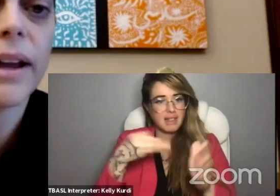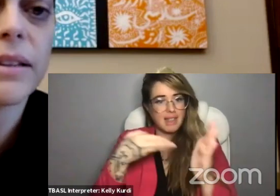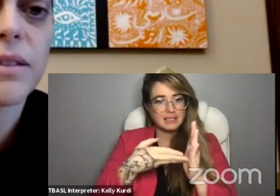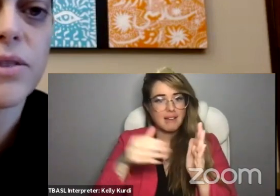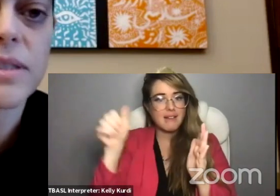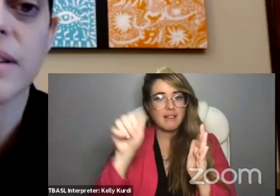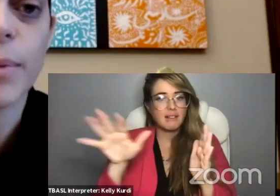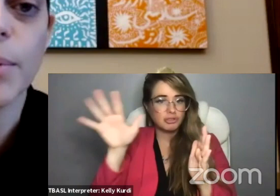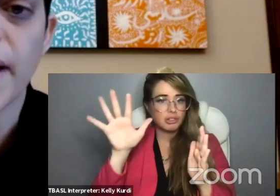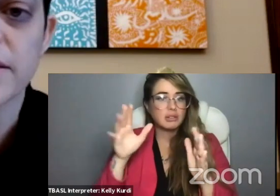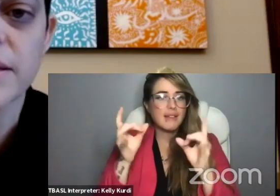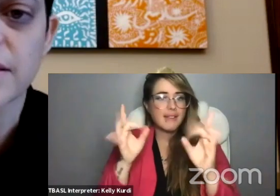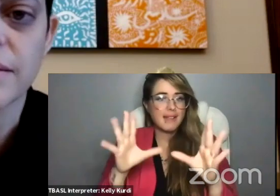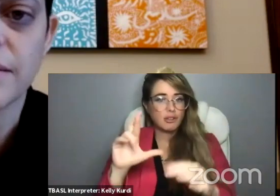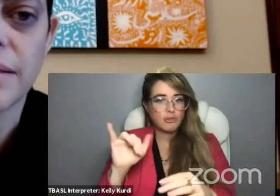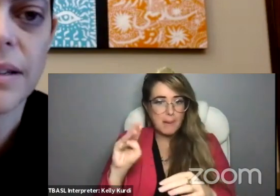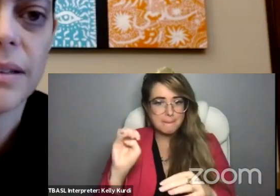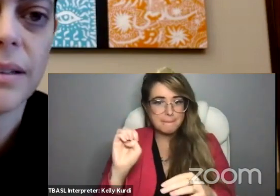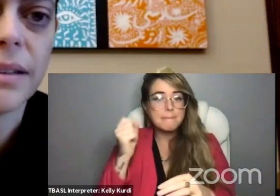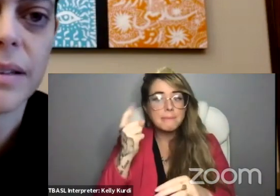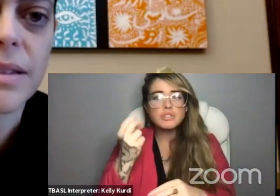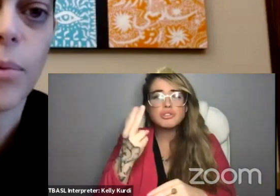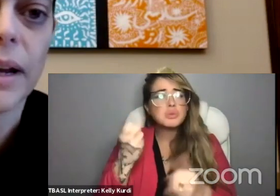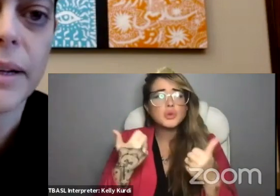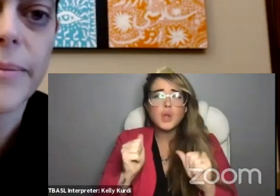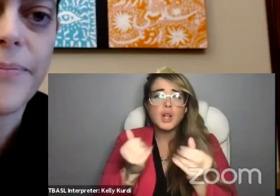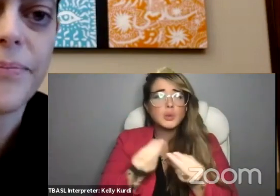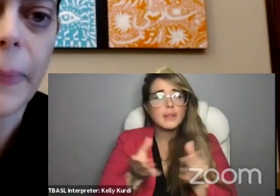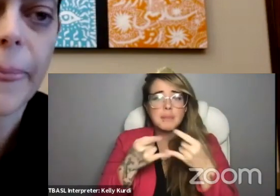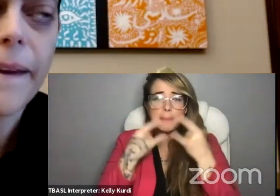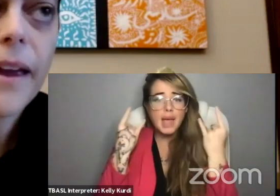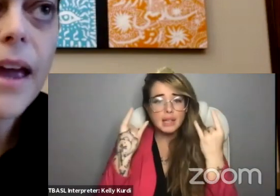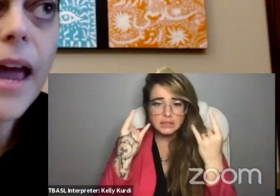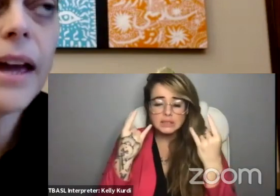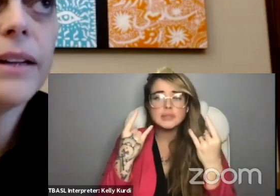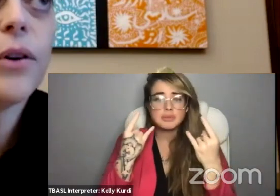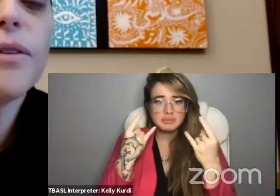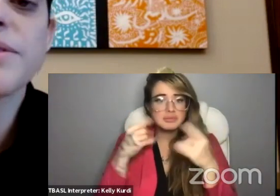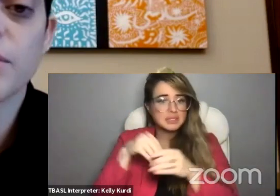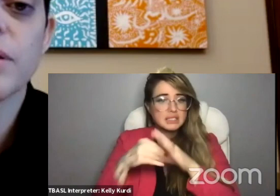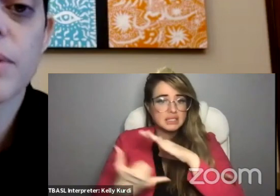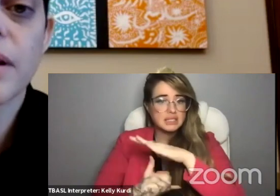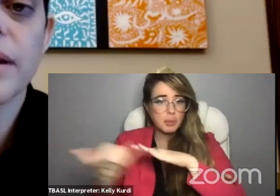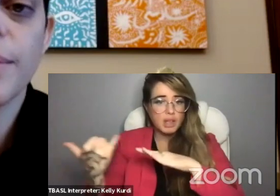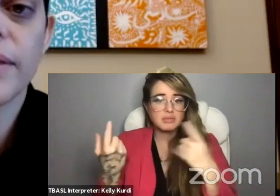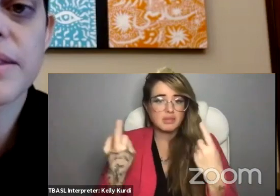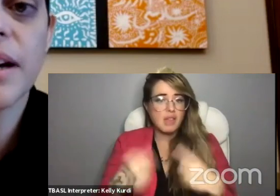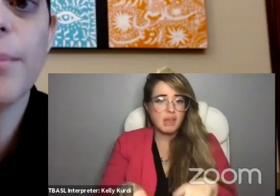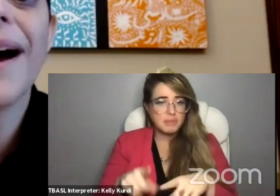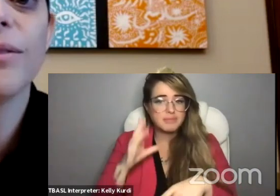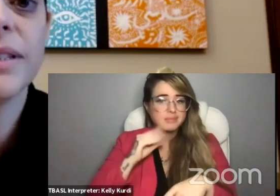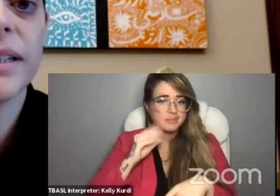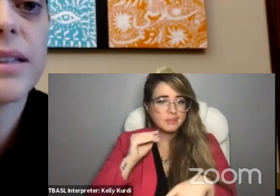was trying to just give people masks in the subway. And also she was talking about